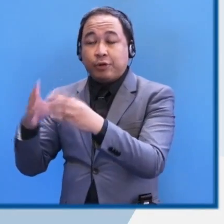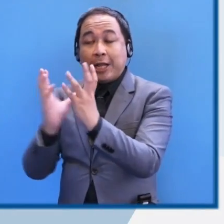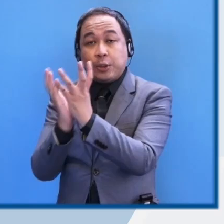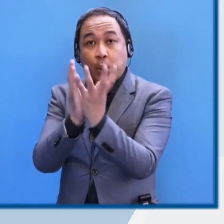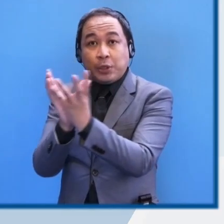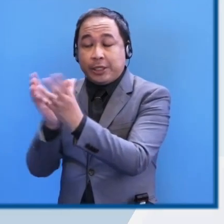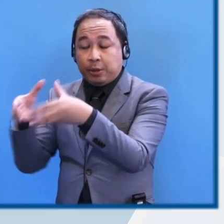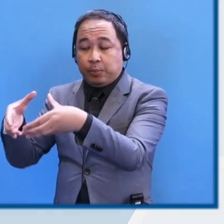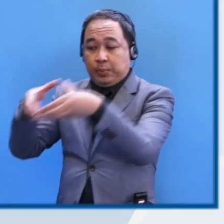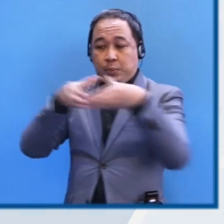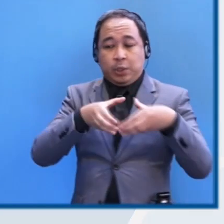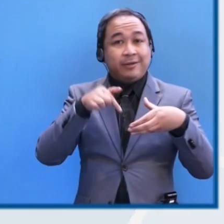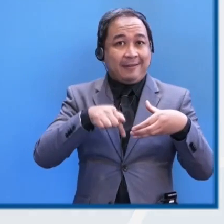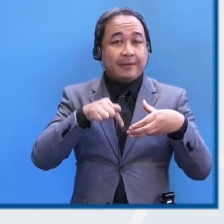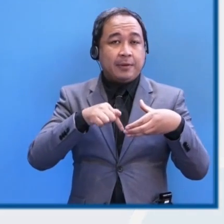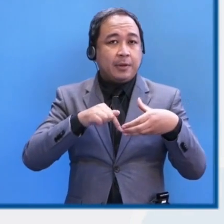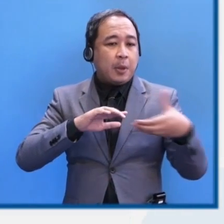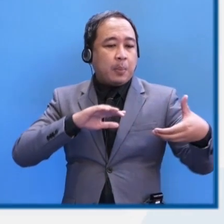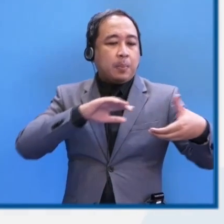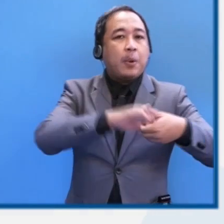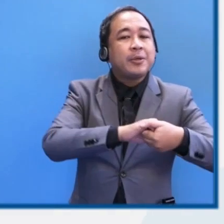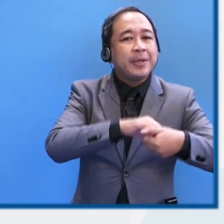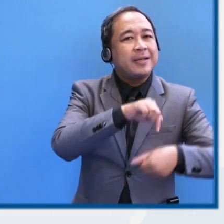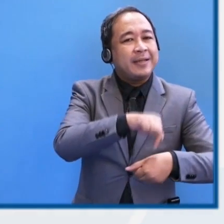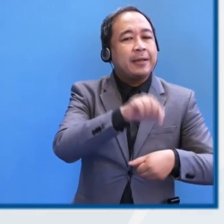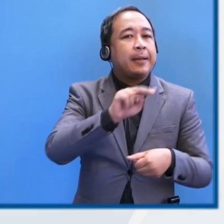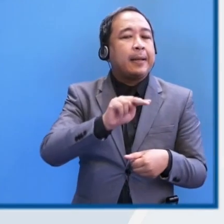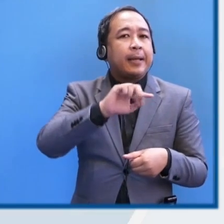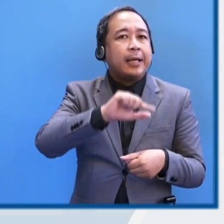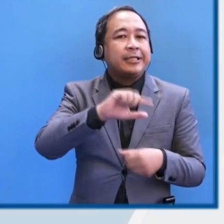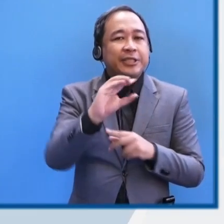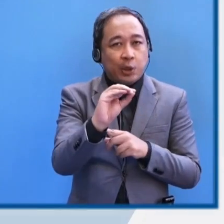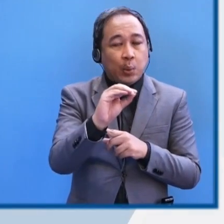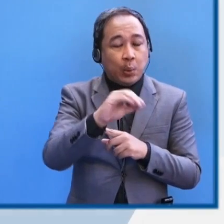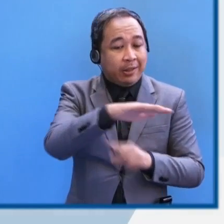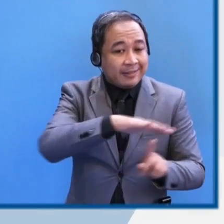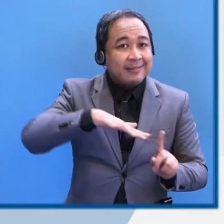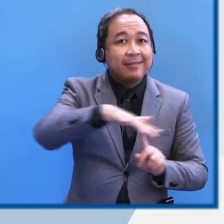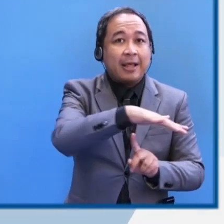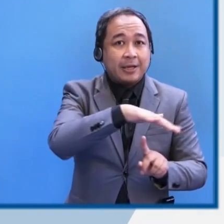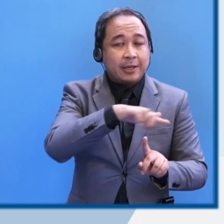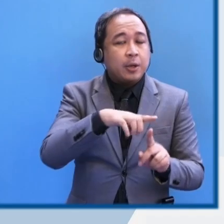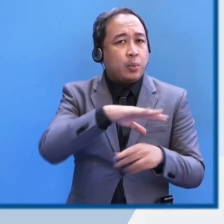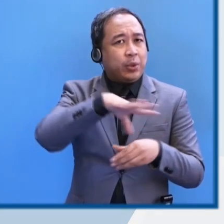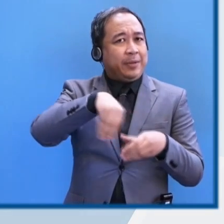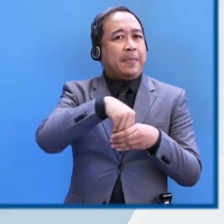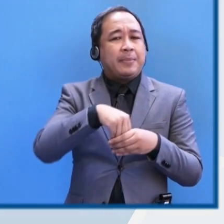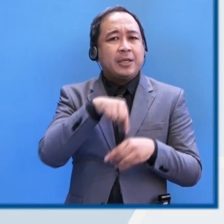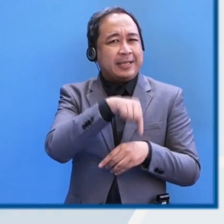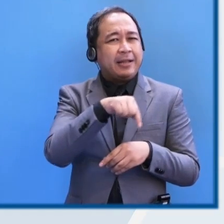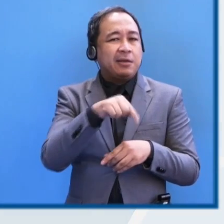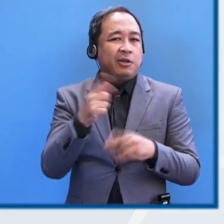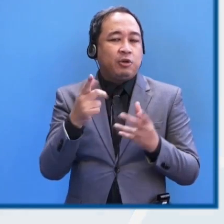partnership with the local civil society organization and the government, led by our member, Yakum Emergency